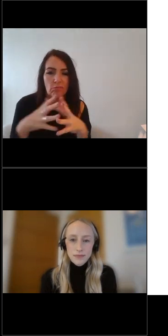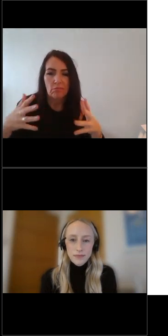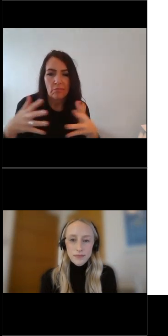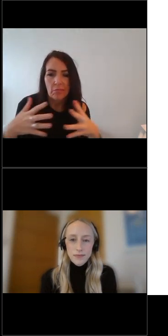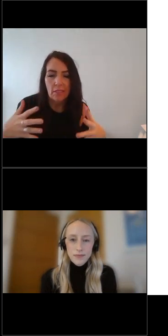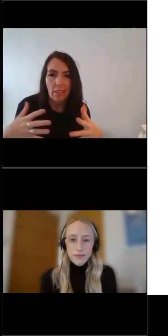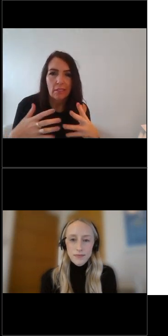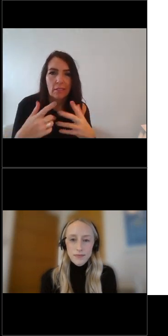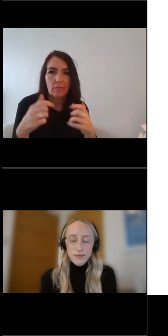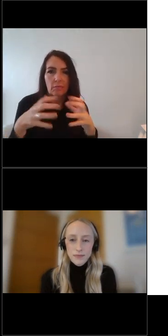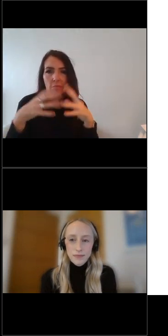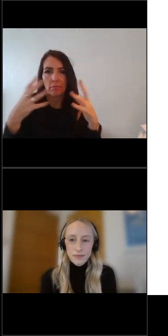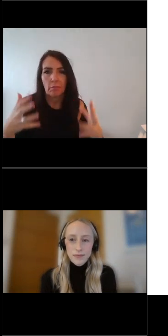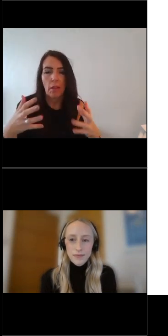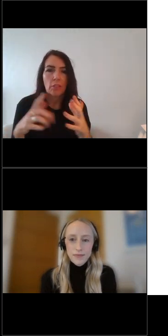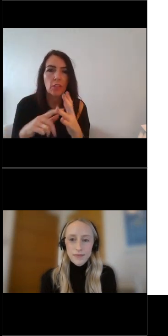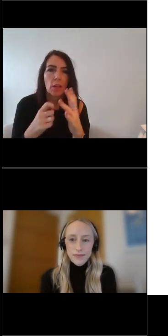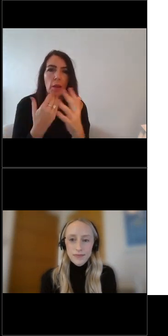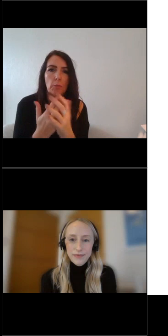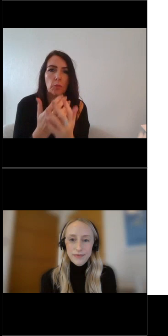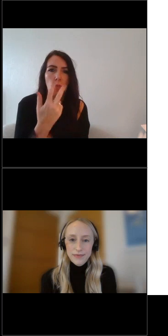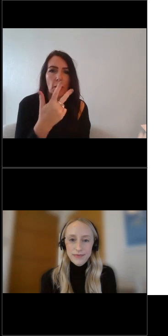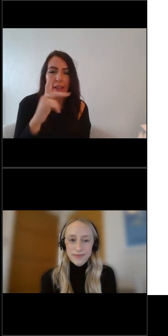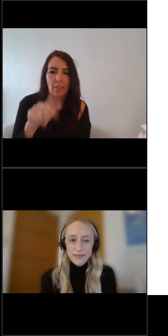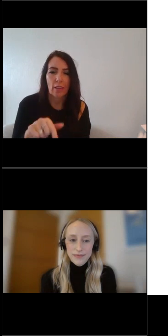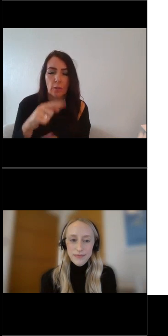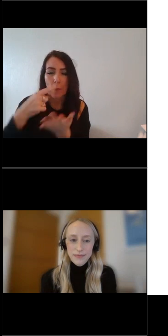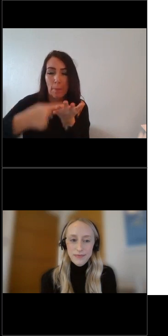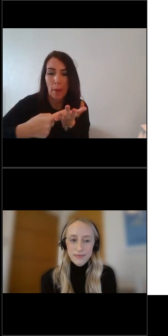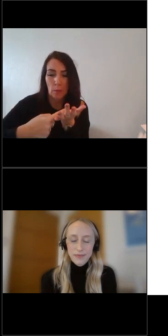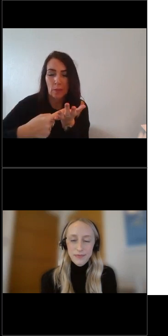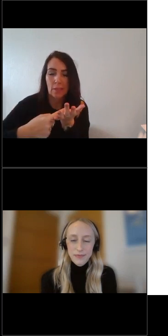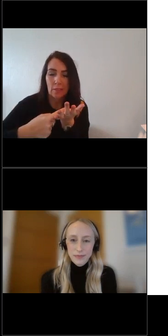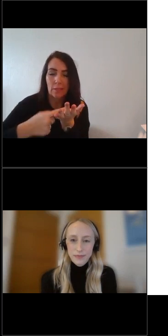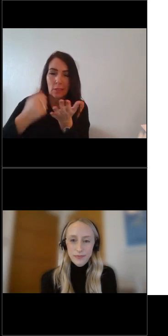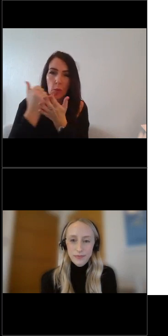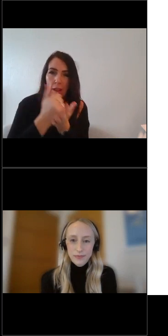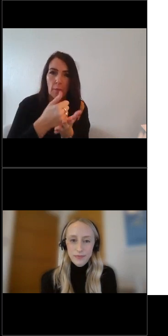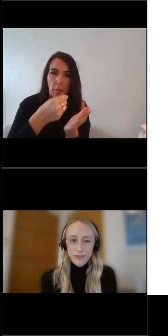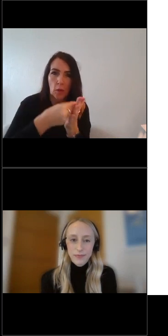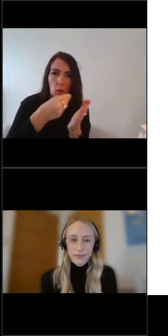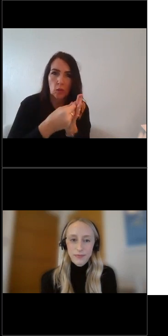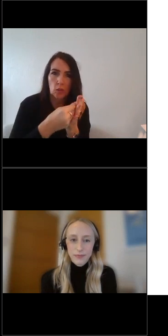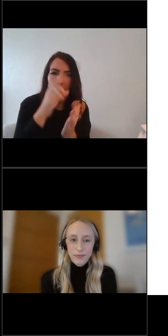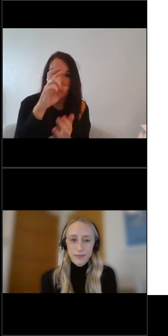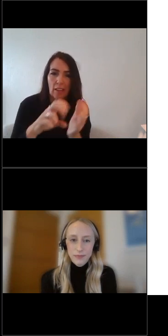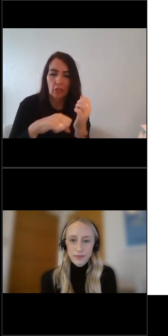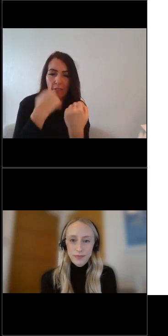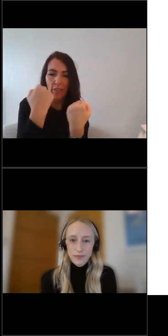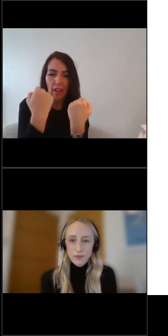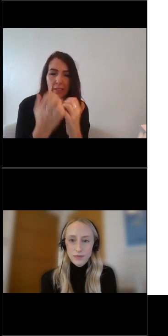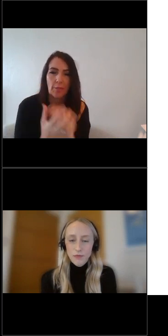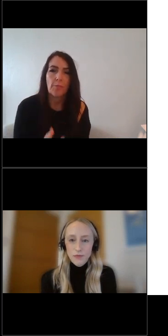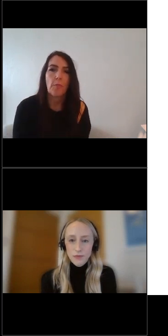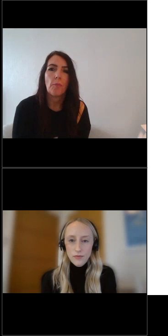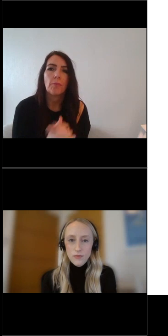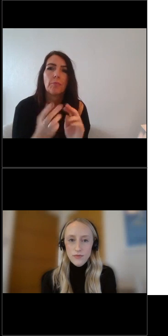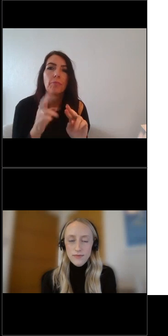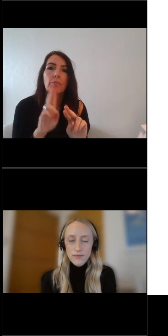it's a large van, it can be up to £8,000 towards the cost of an electric van. If you're